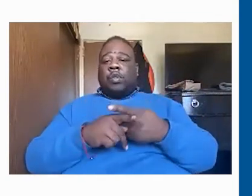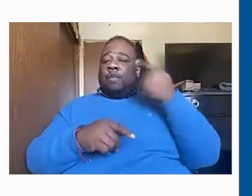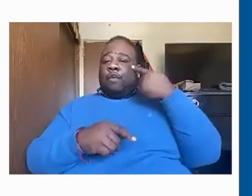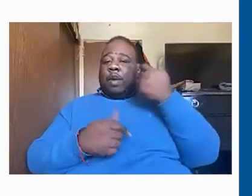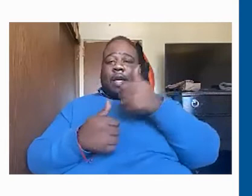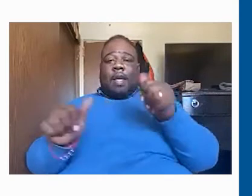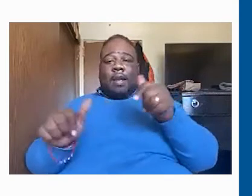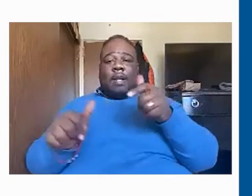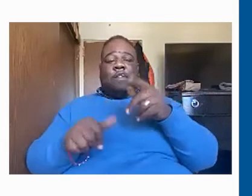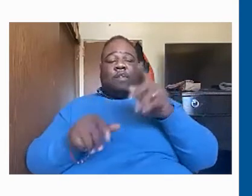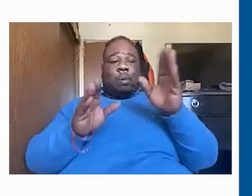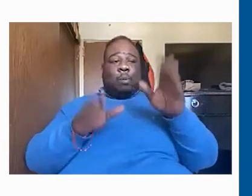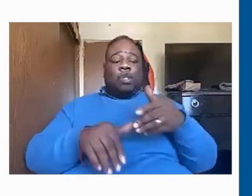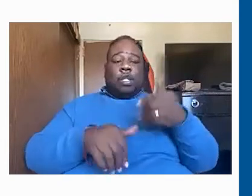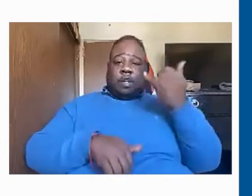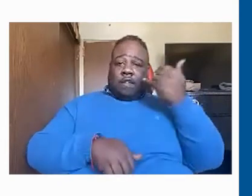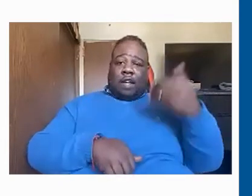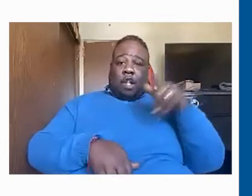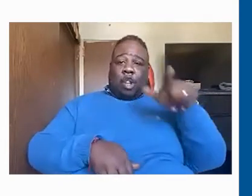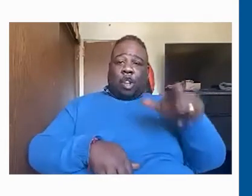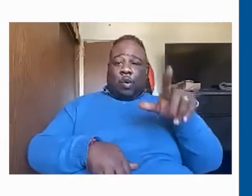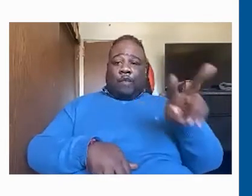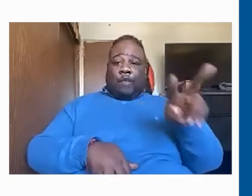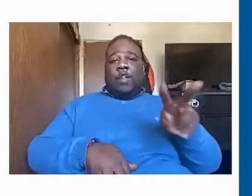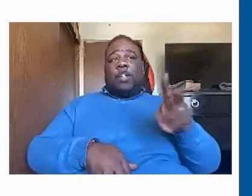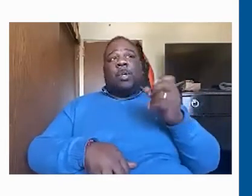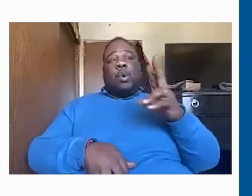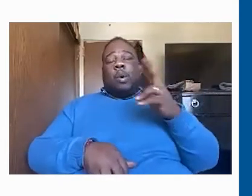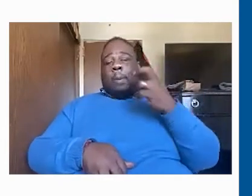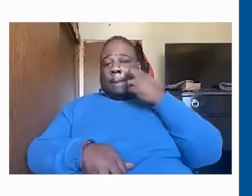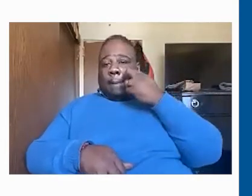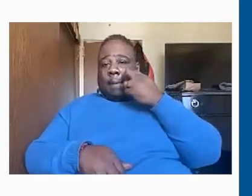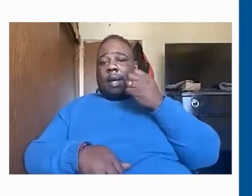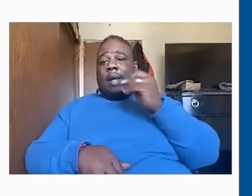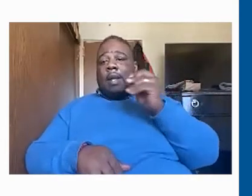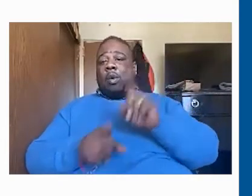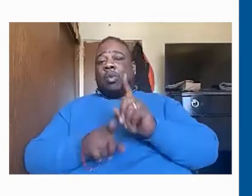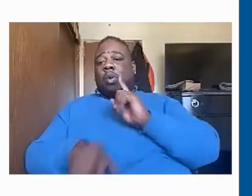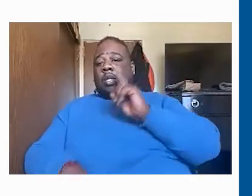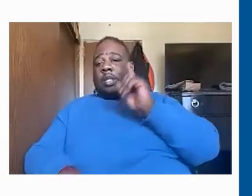there's voiceover for the messages that we provide, and also American Sign Language.